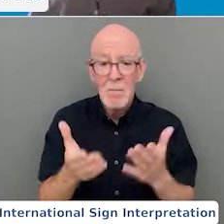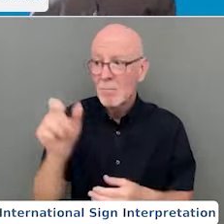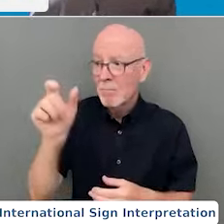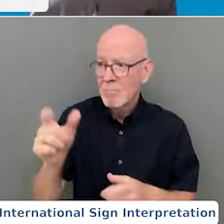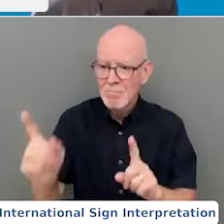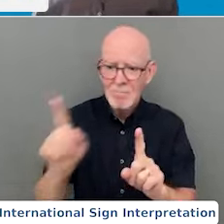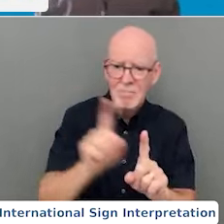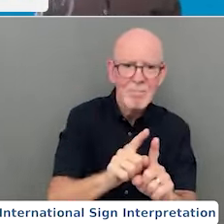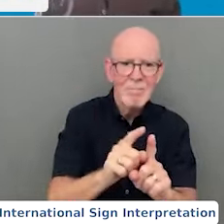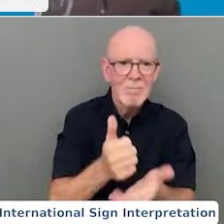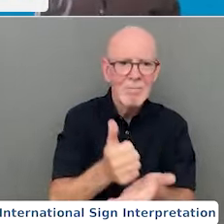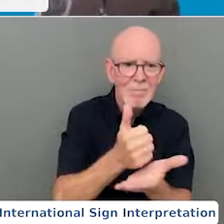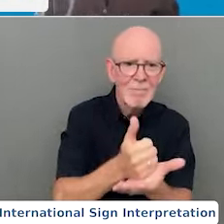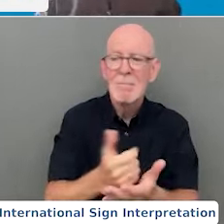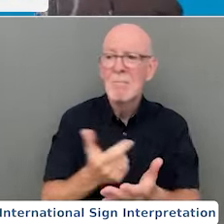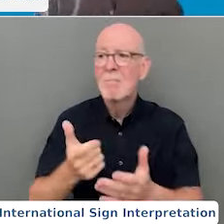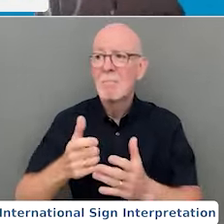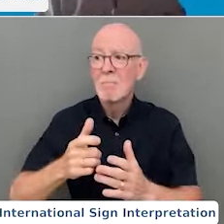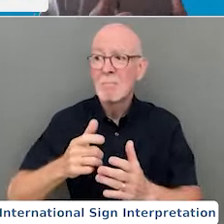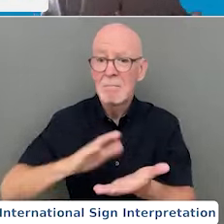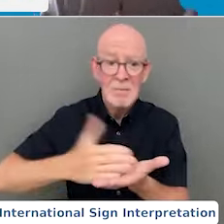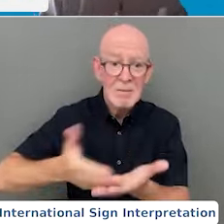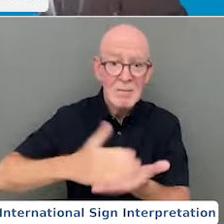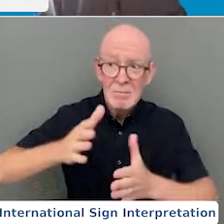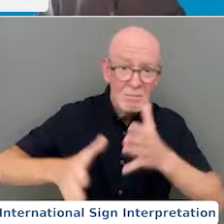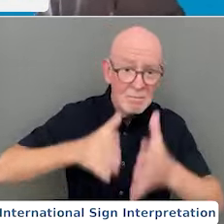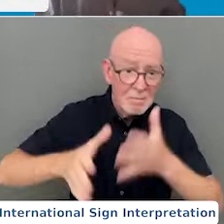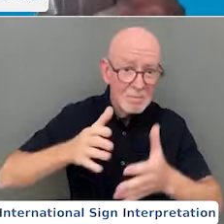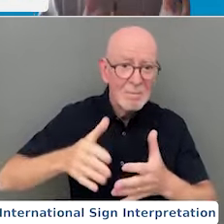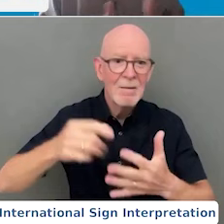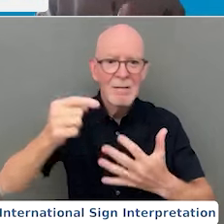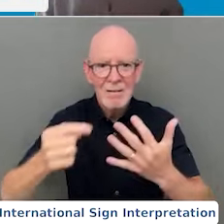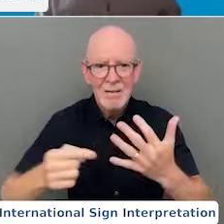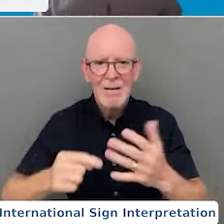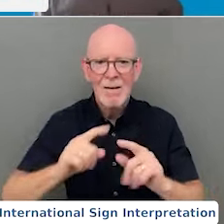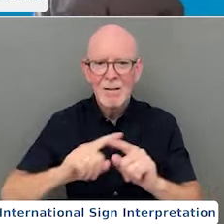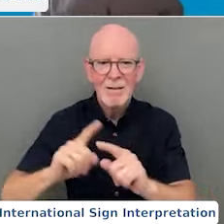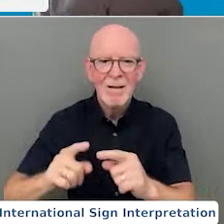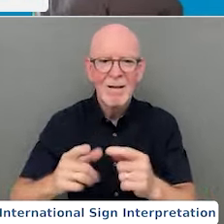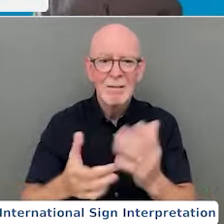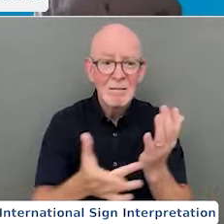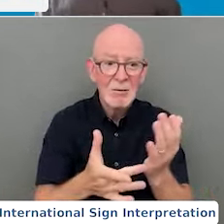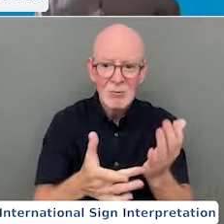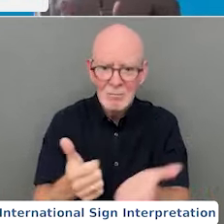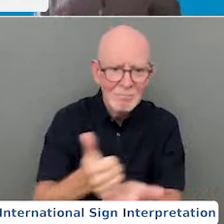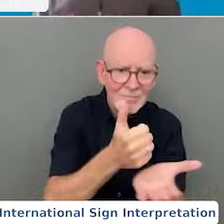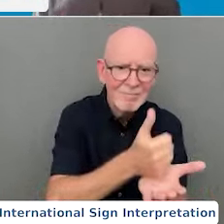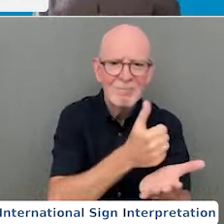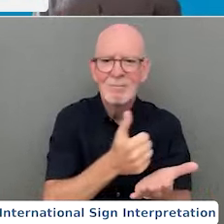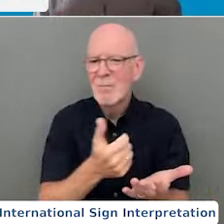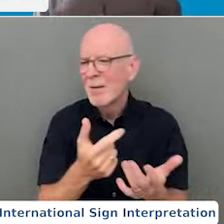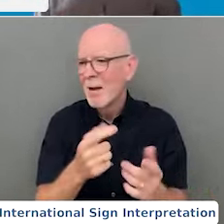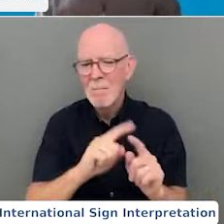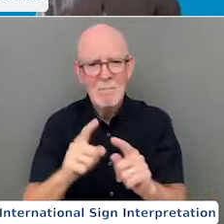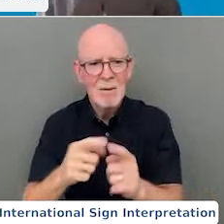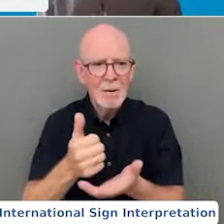to provide the support that people require to seize the opportunities that are available in the community. And that could